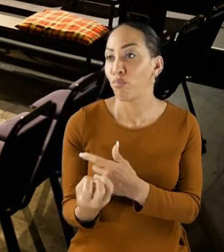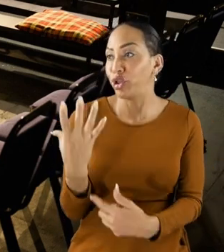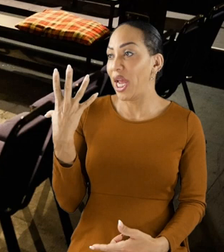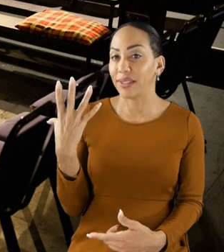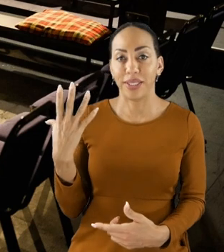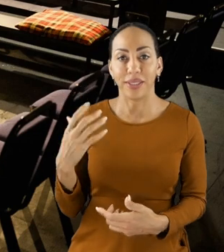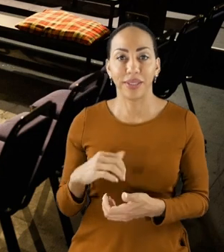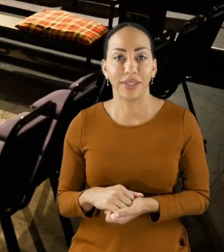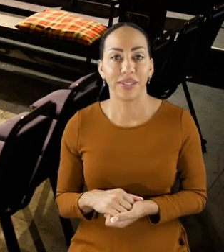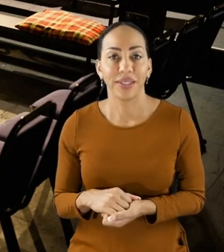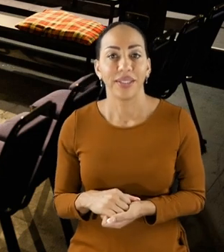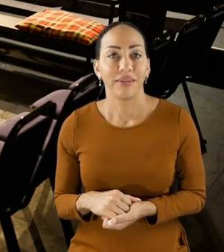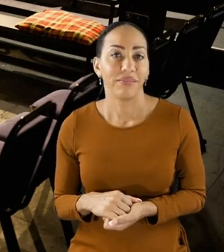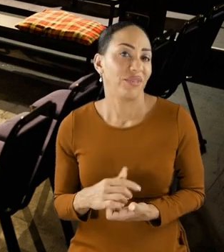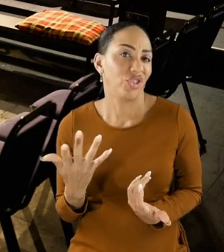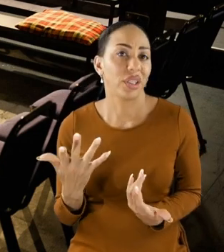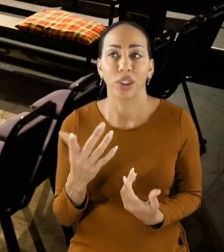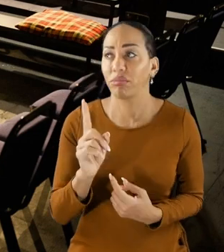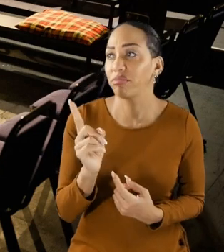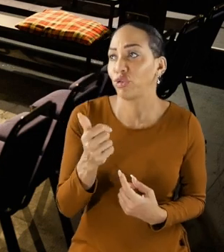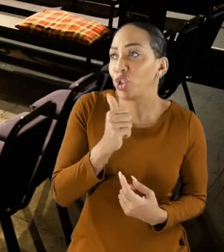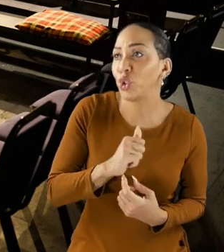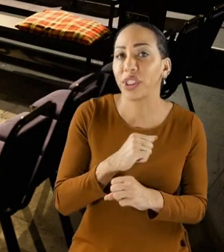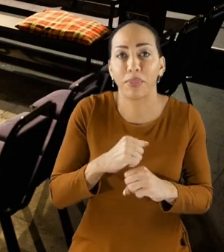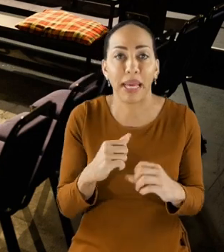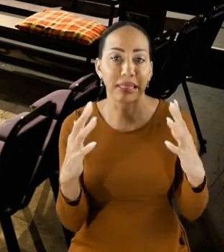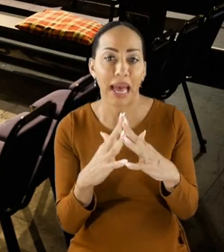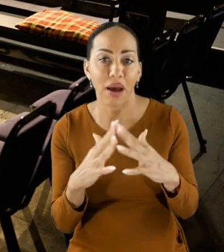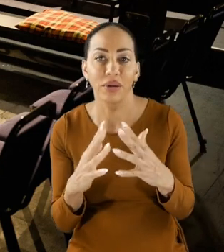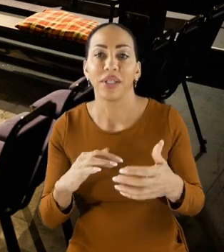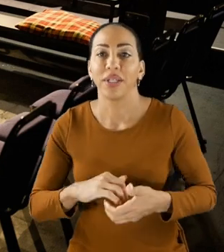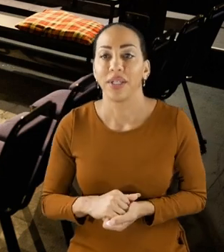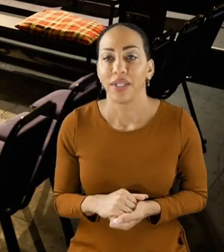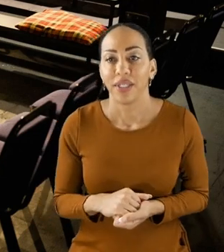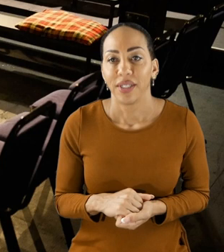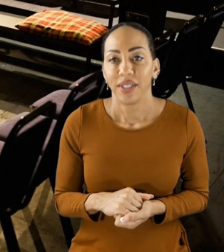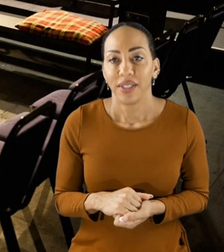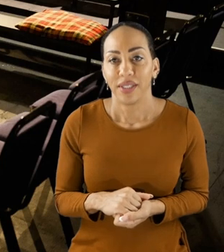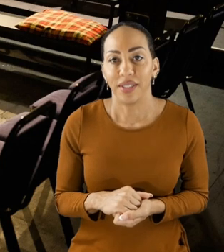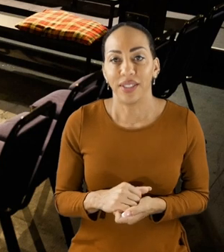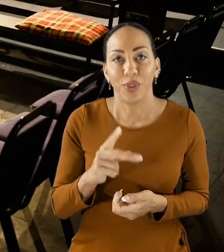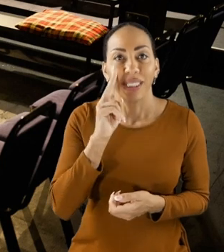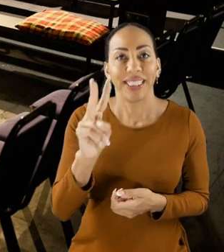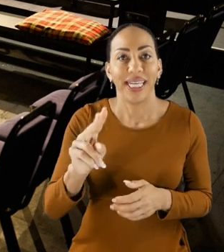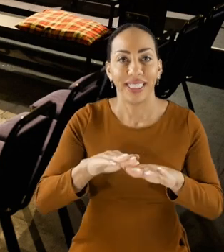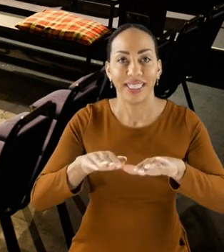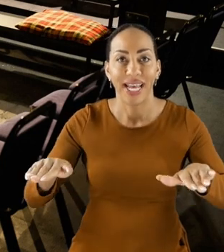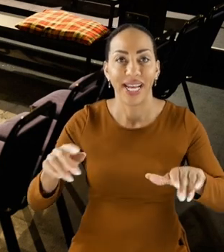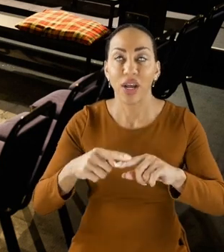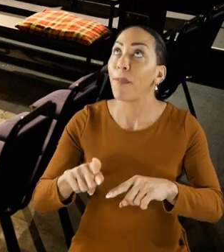online and back projected. I mean, what you're looking at is physically what you can do in the space. That really is. So there's a rig